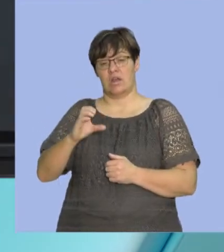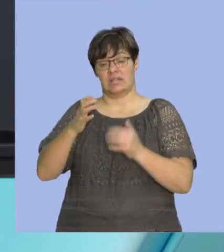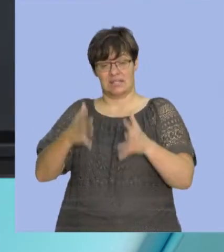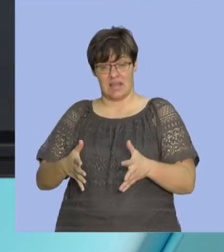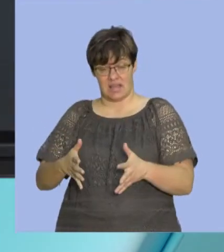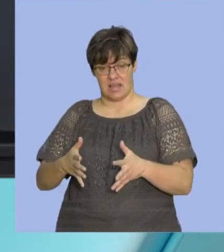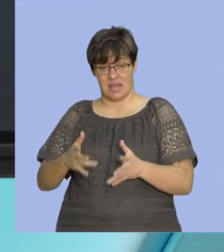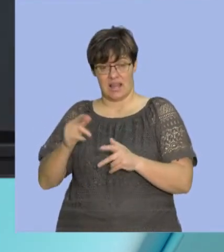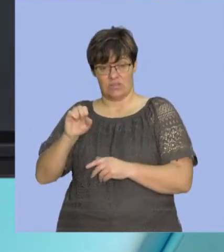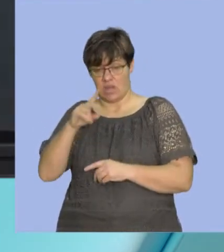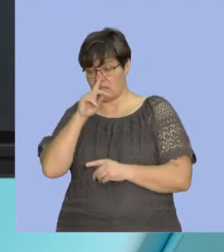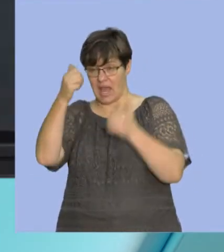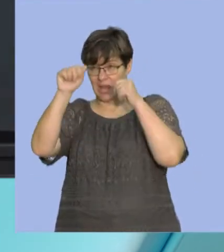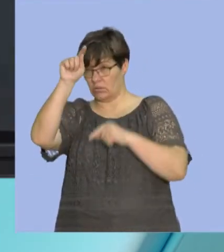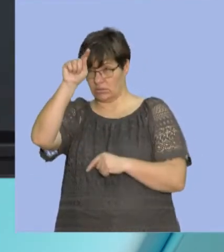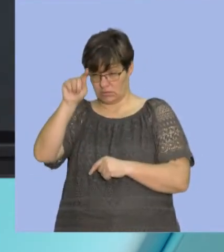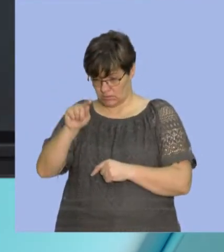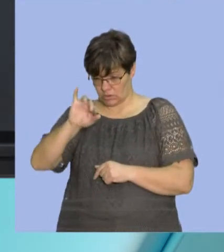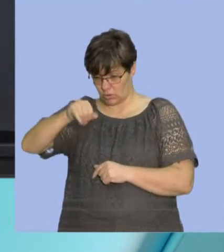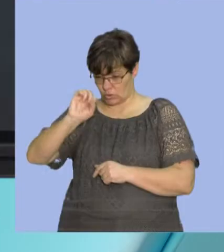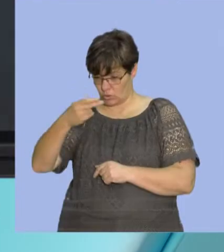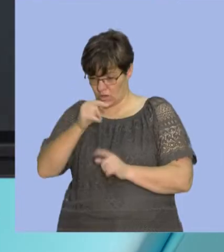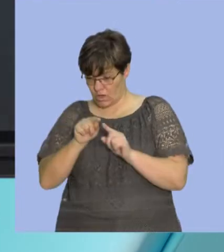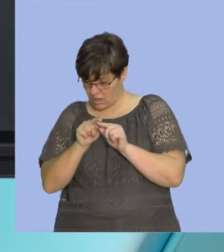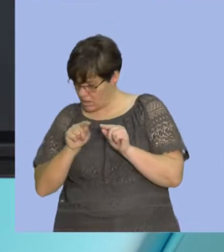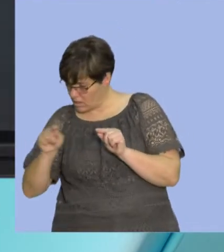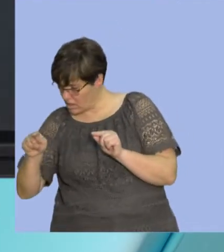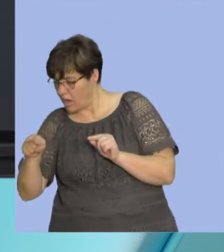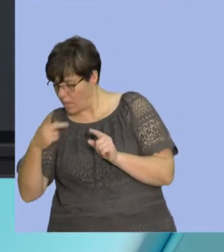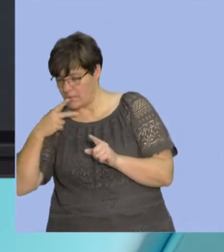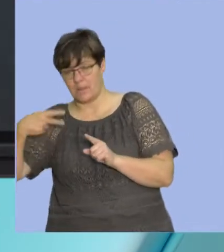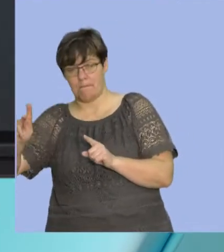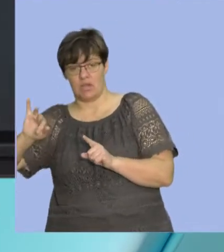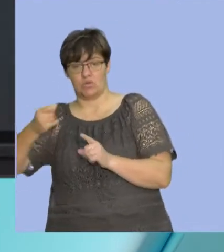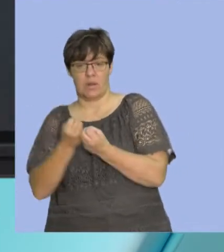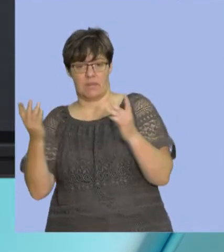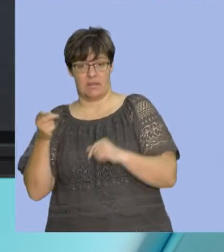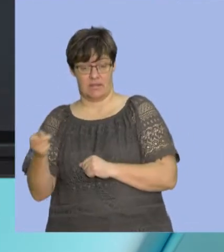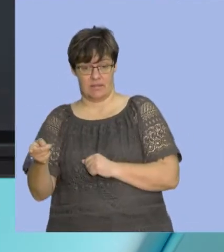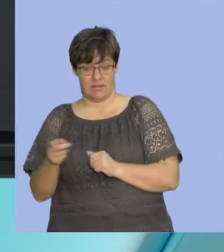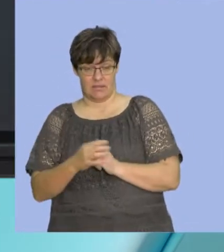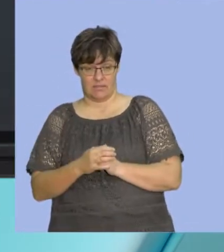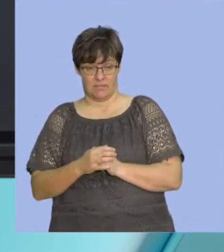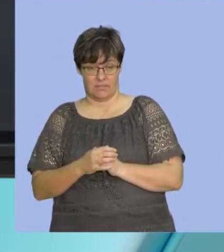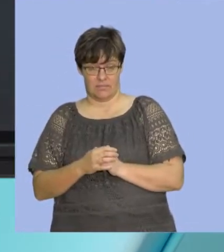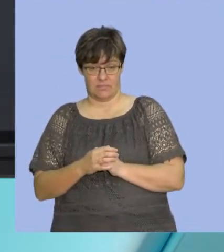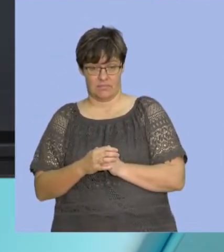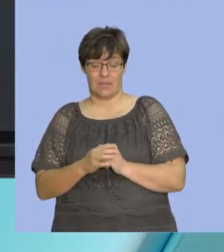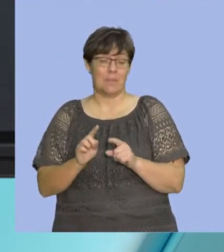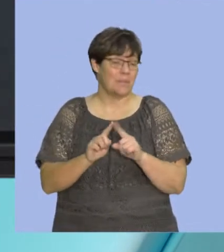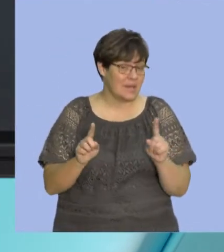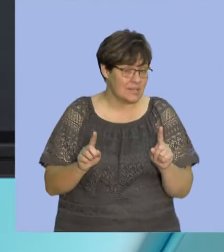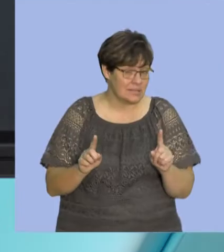the account of John, and say, right, this is the amount that's due to John, right?